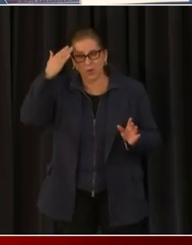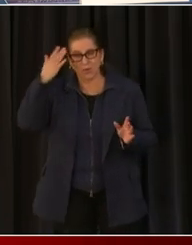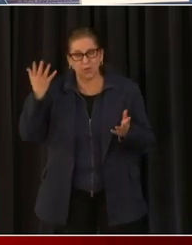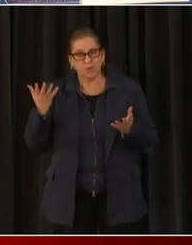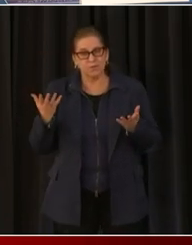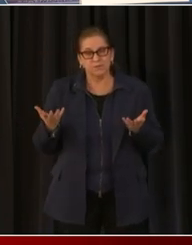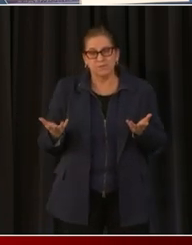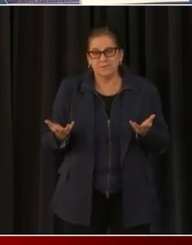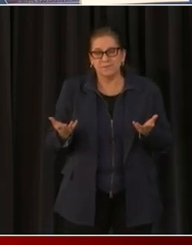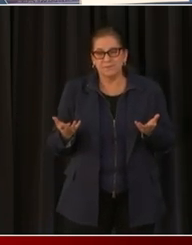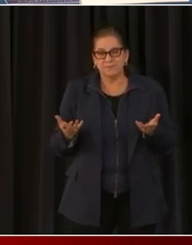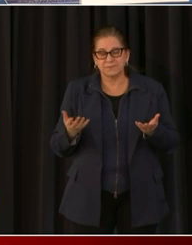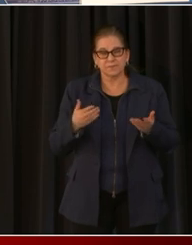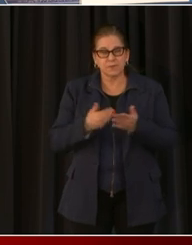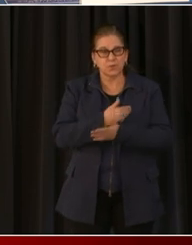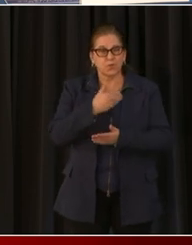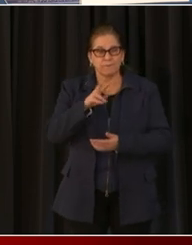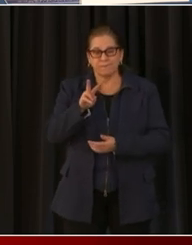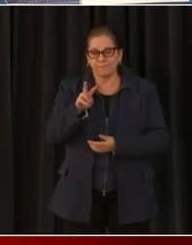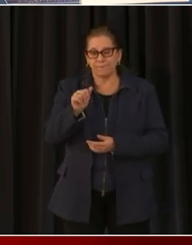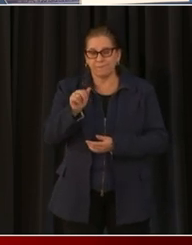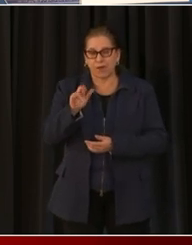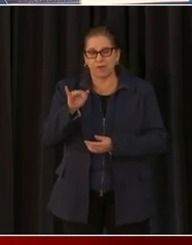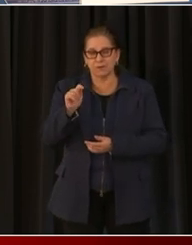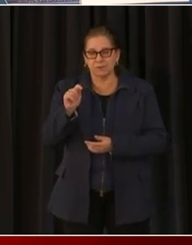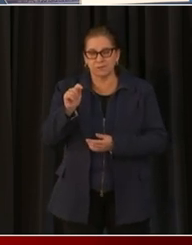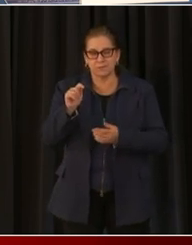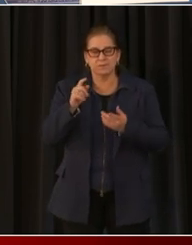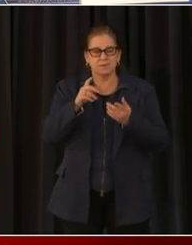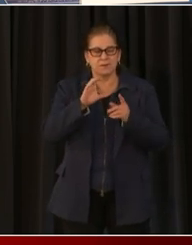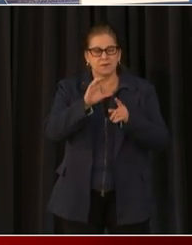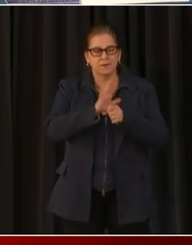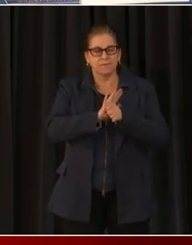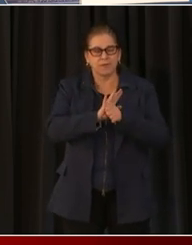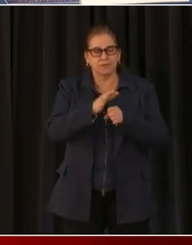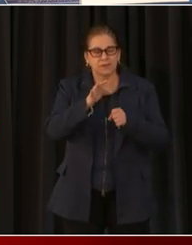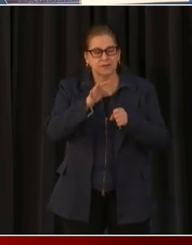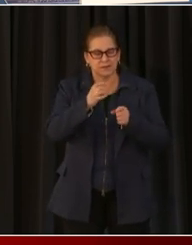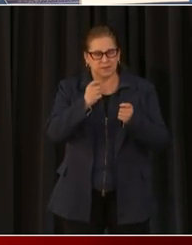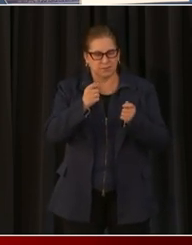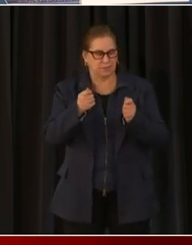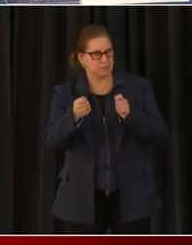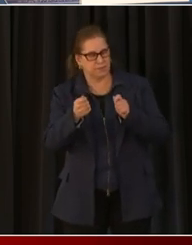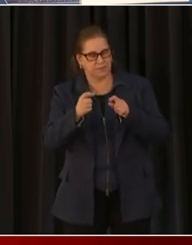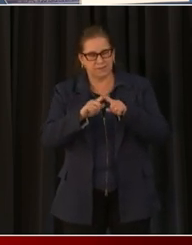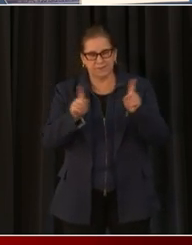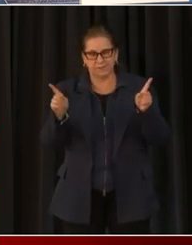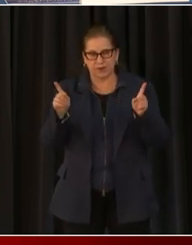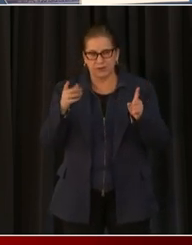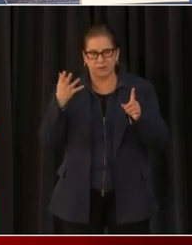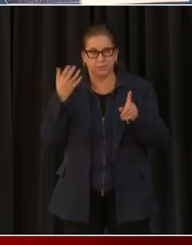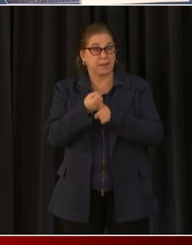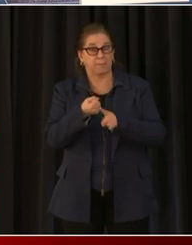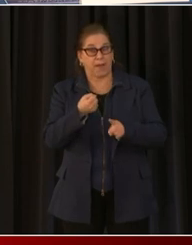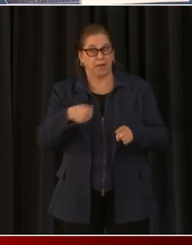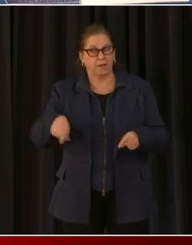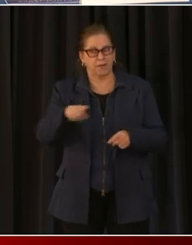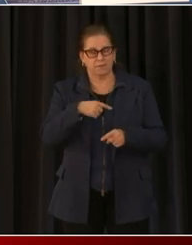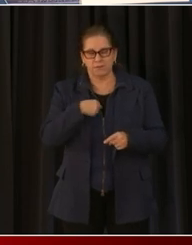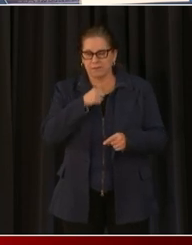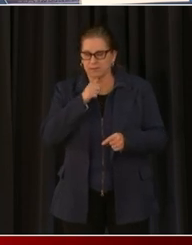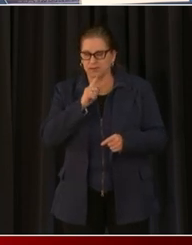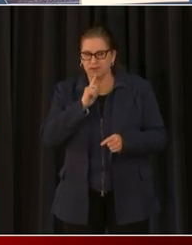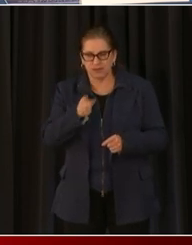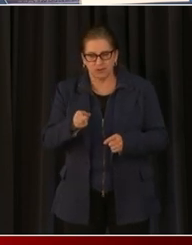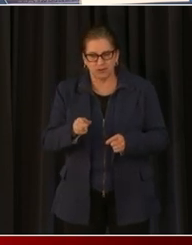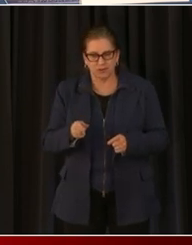of variants that have now become more dominant in the U.S. or have the potential to be more dominant in the U.S. will be. These